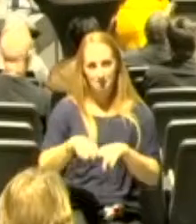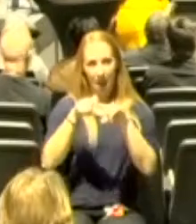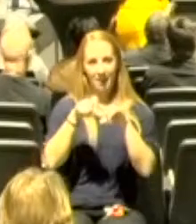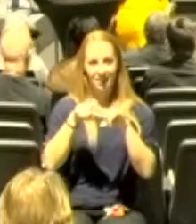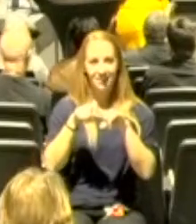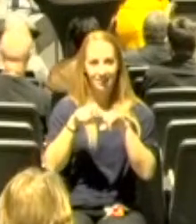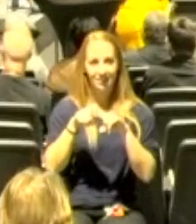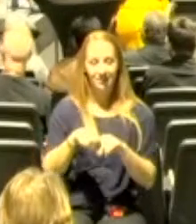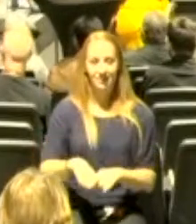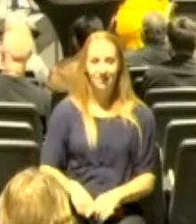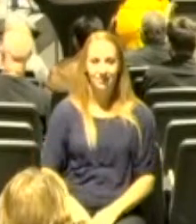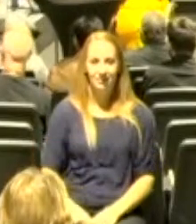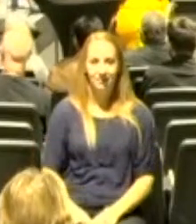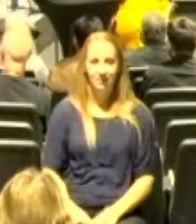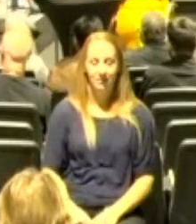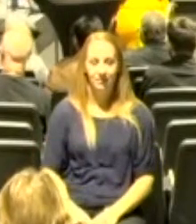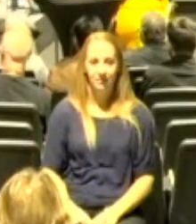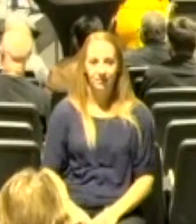there. Great.